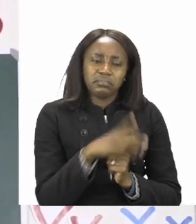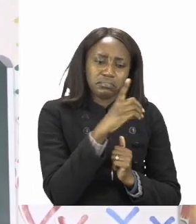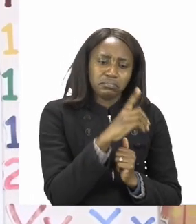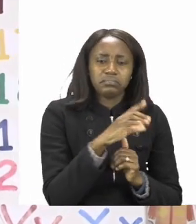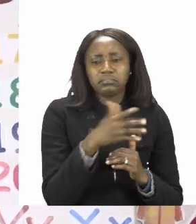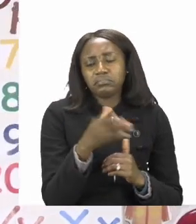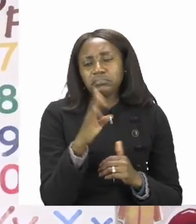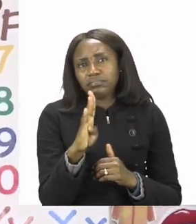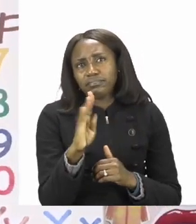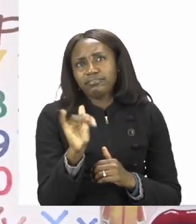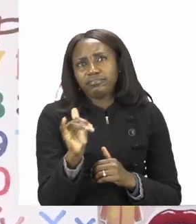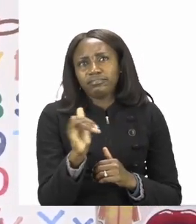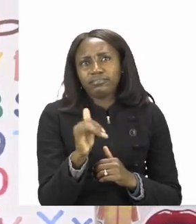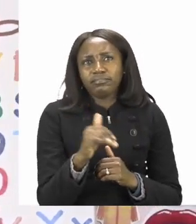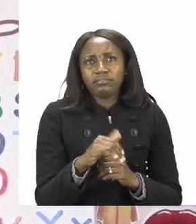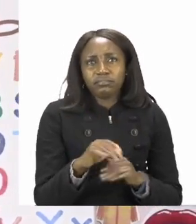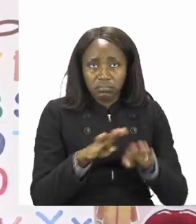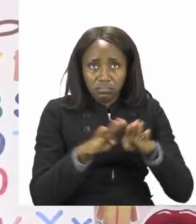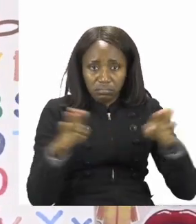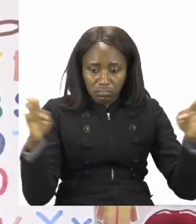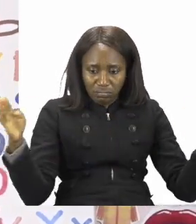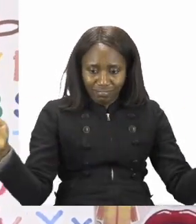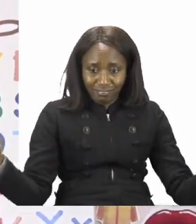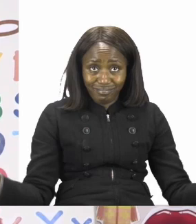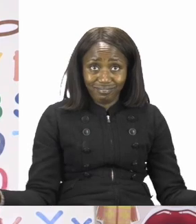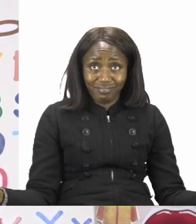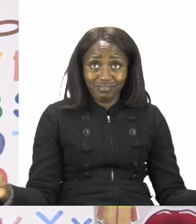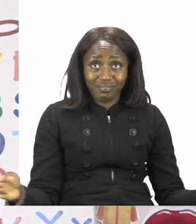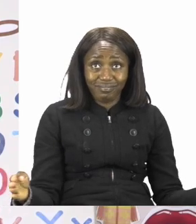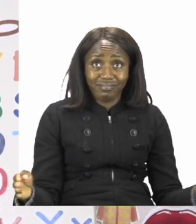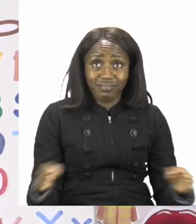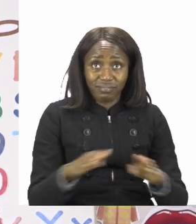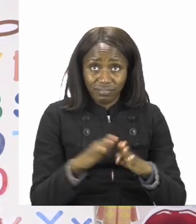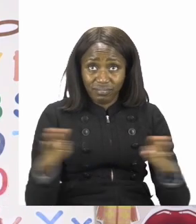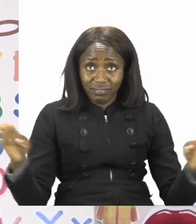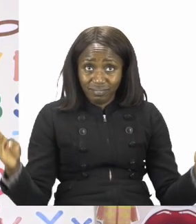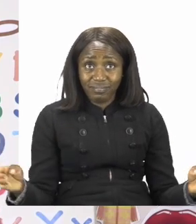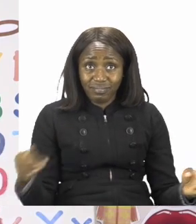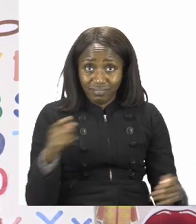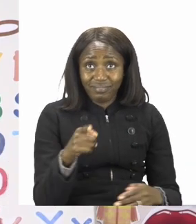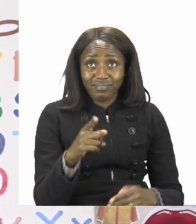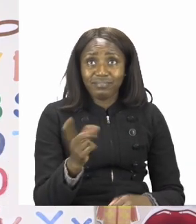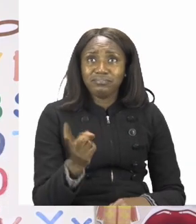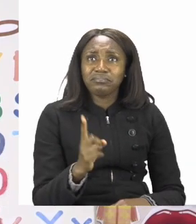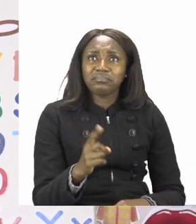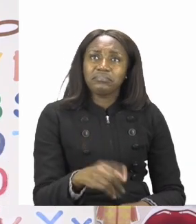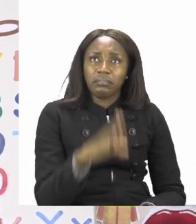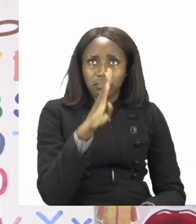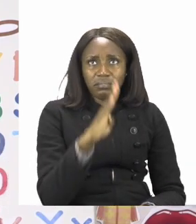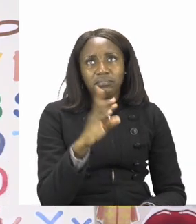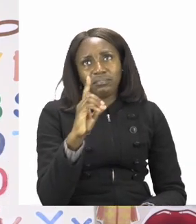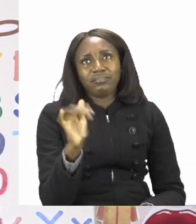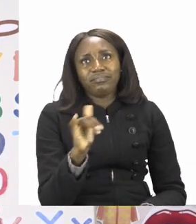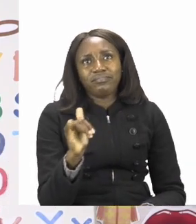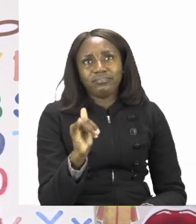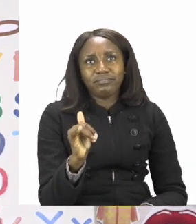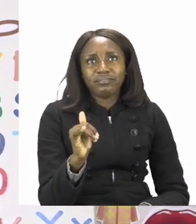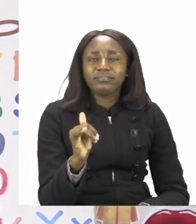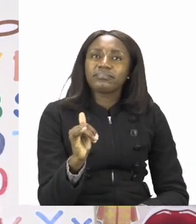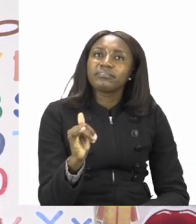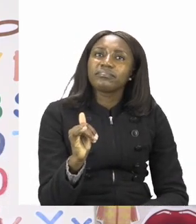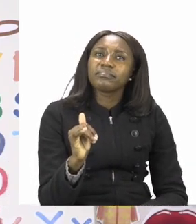Esk. This is the item we are trying to describe. This one right here. Do